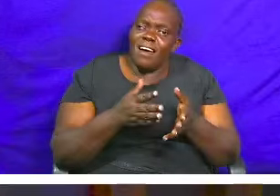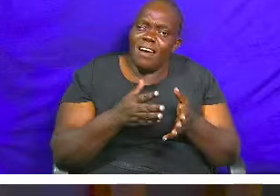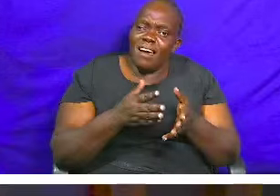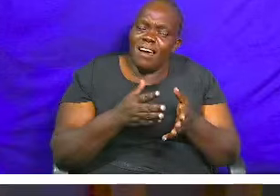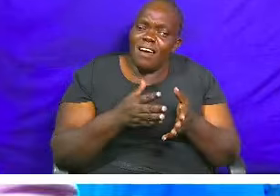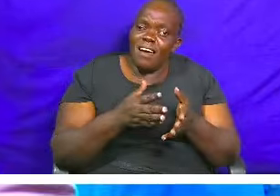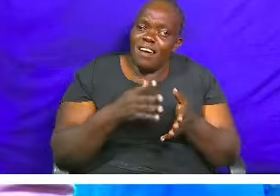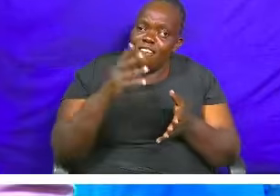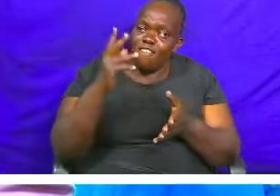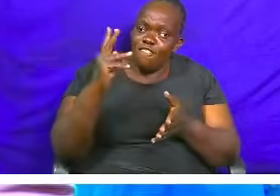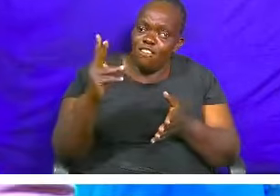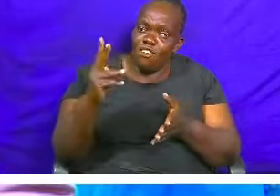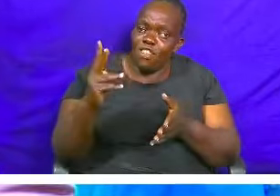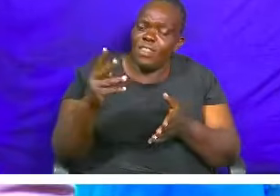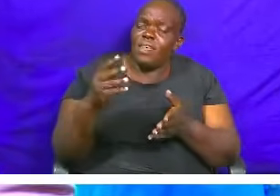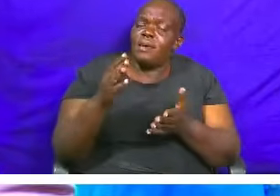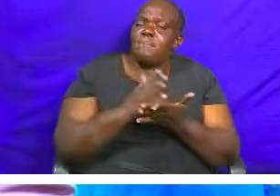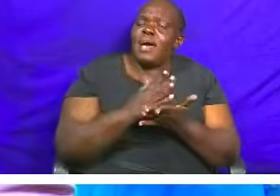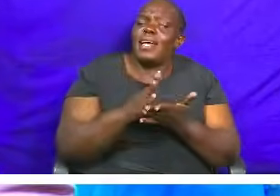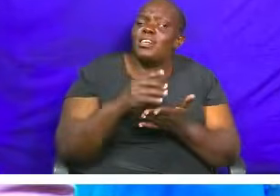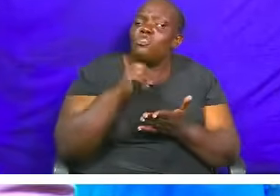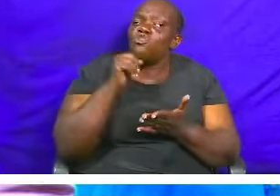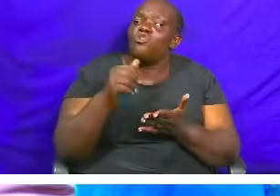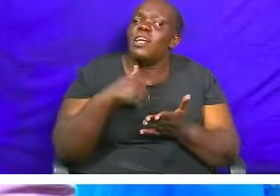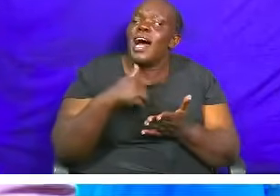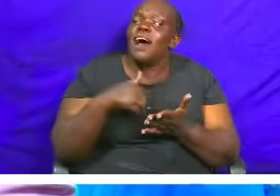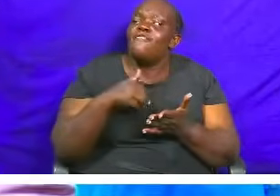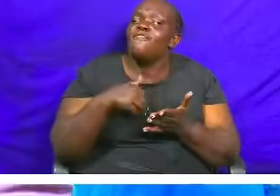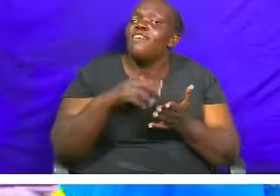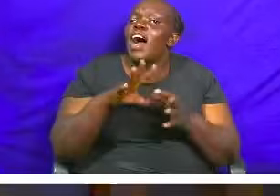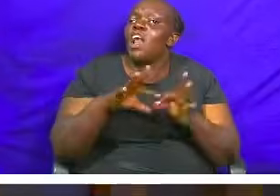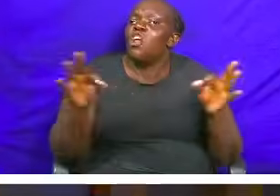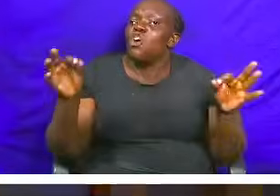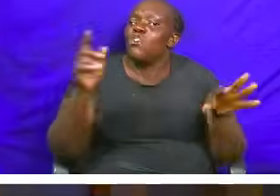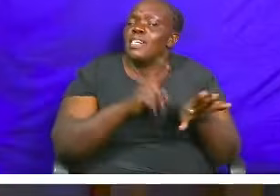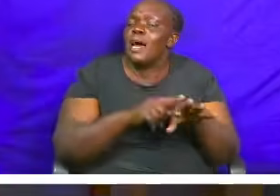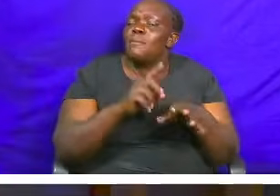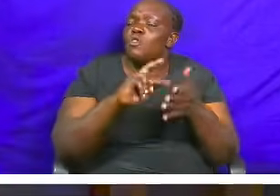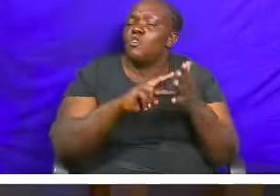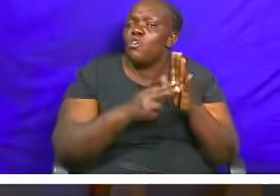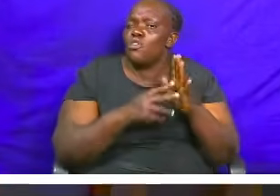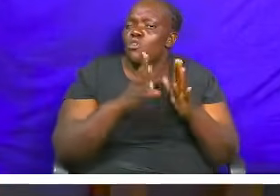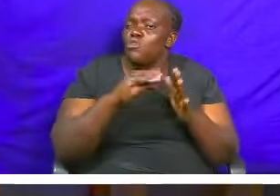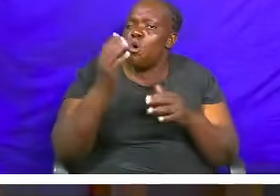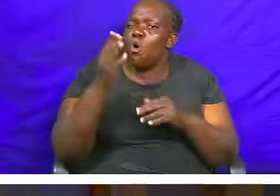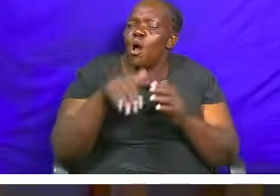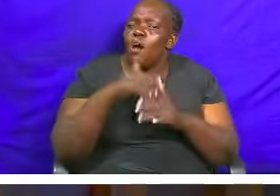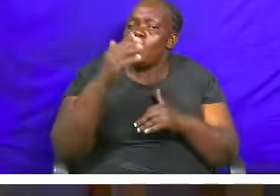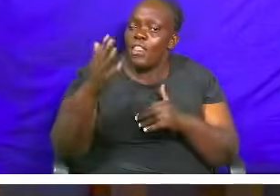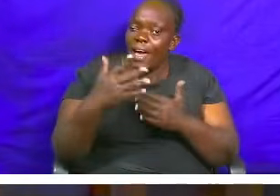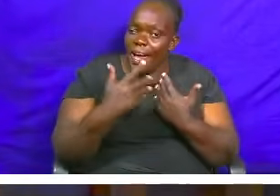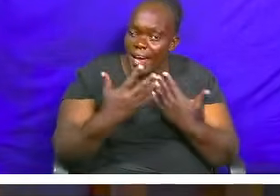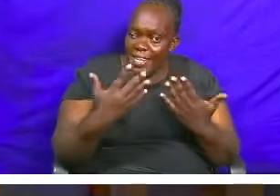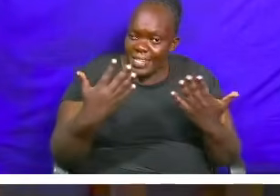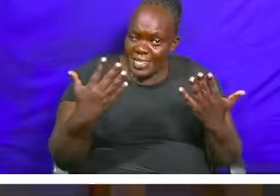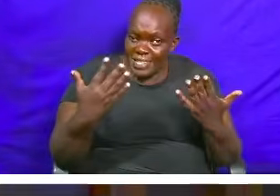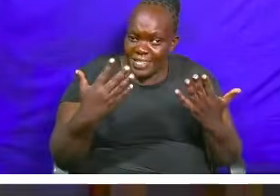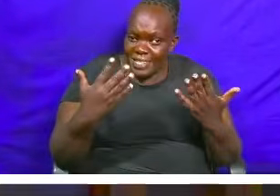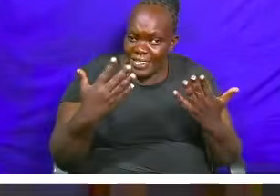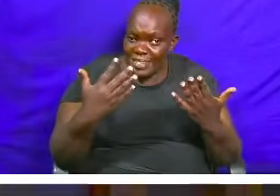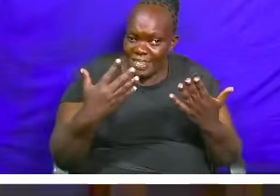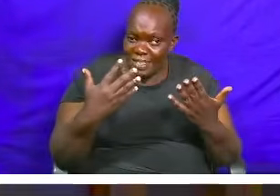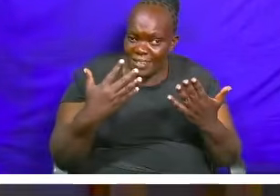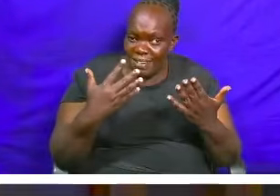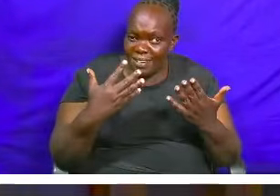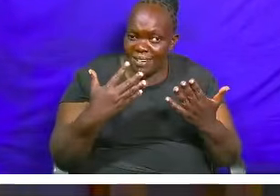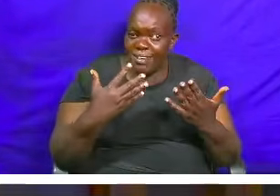that. Spot purchases means you don't have a long-term contract. You go out there, you get the product in the high seas. Yeah.